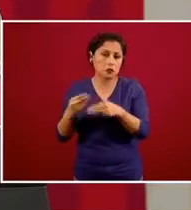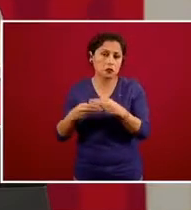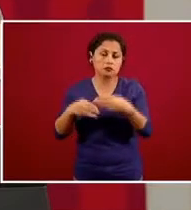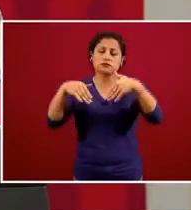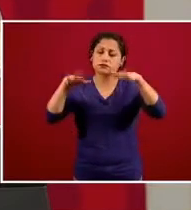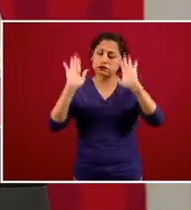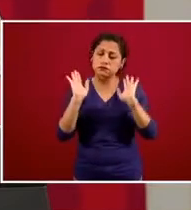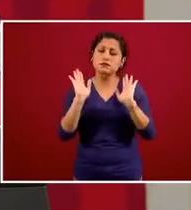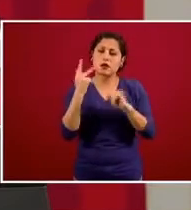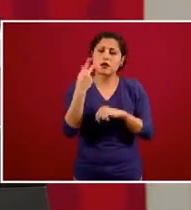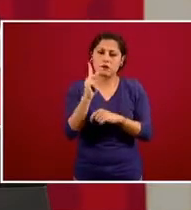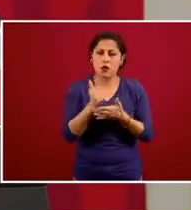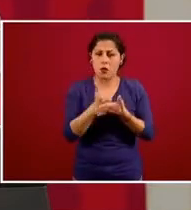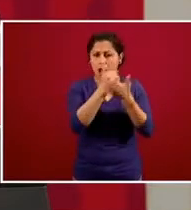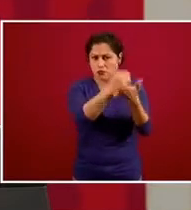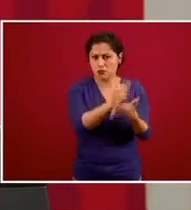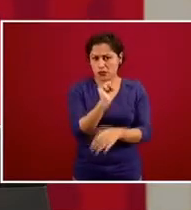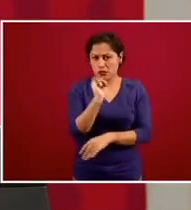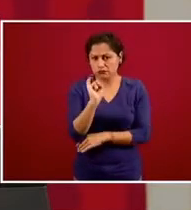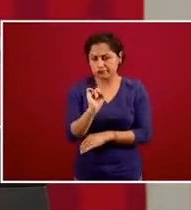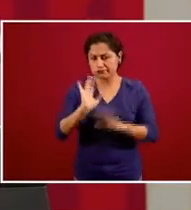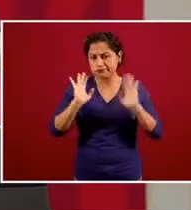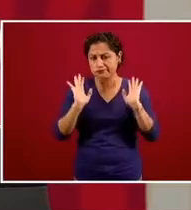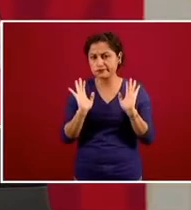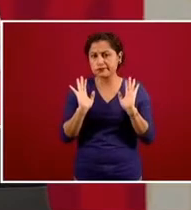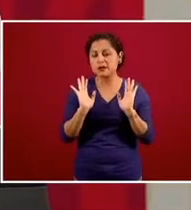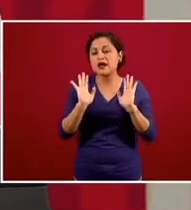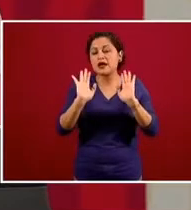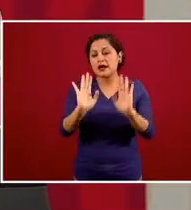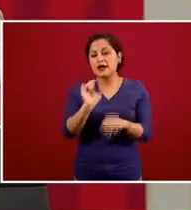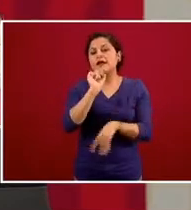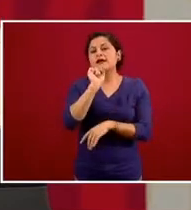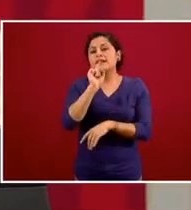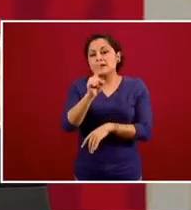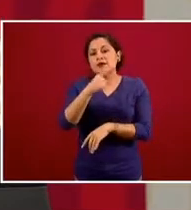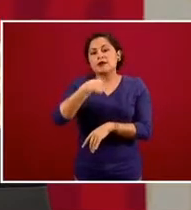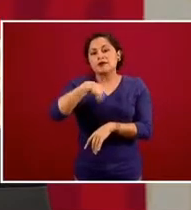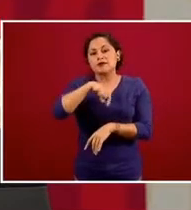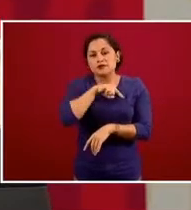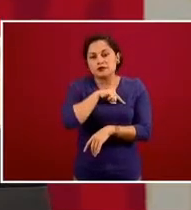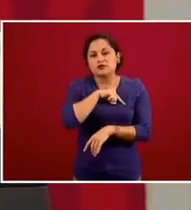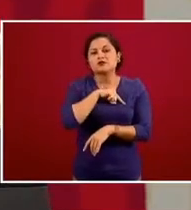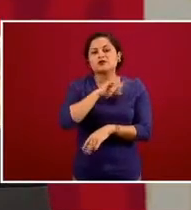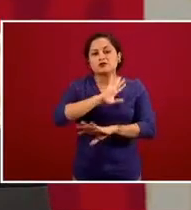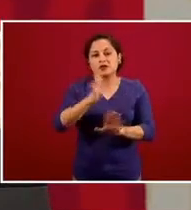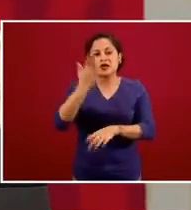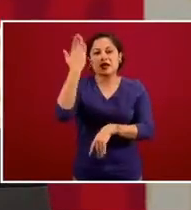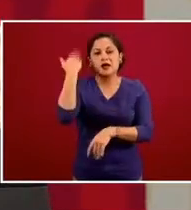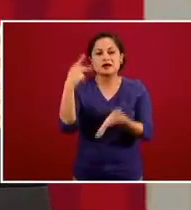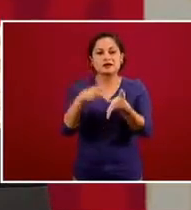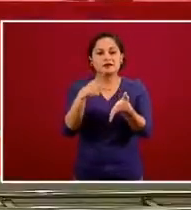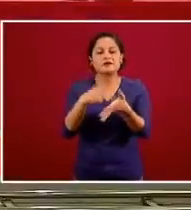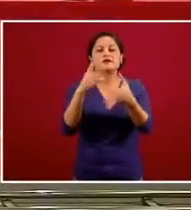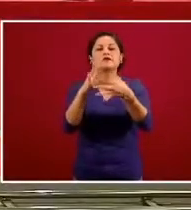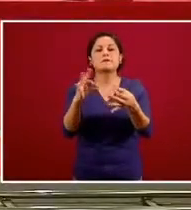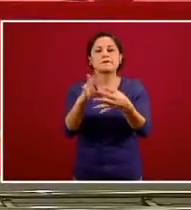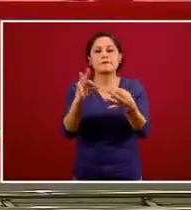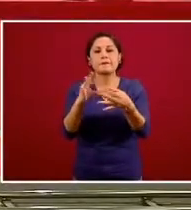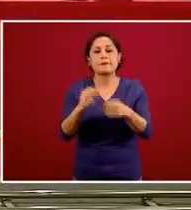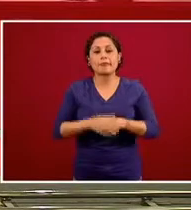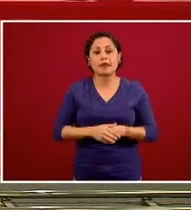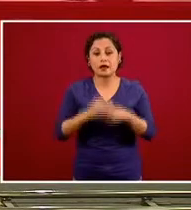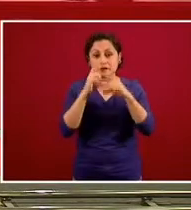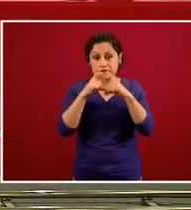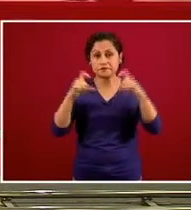a contention measure. The quality can vary, but it helps. Now, it is not a mechanism